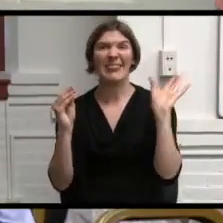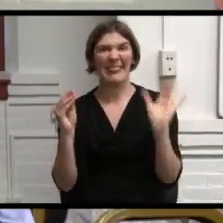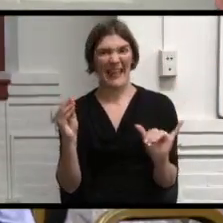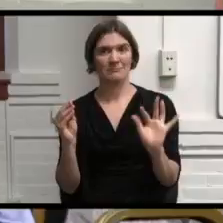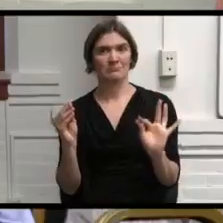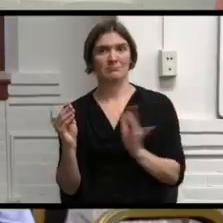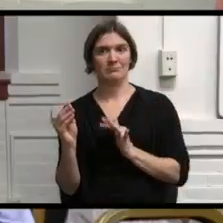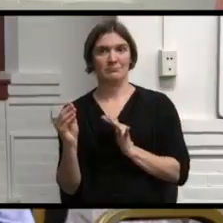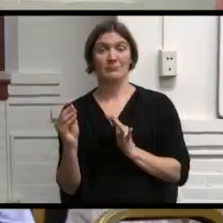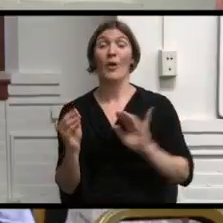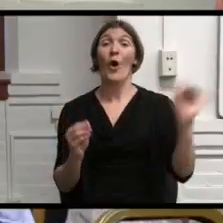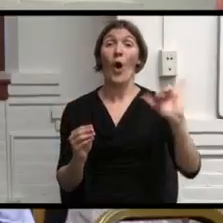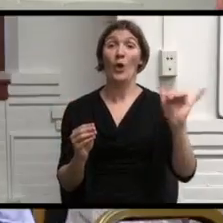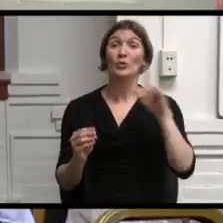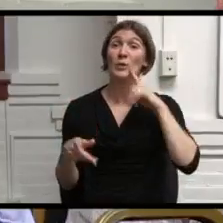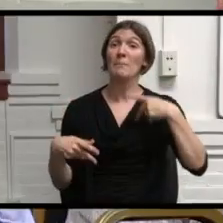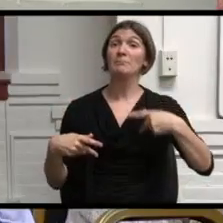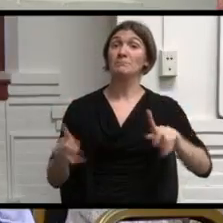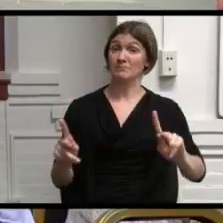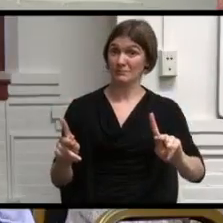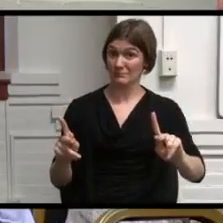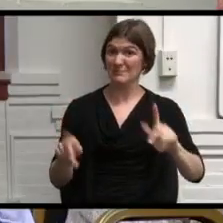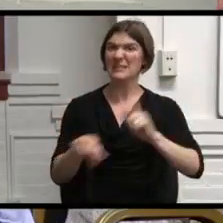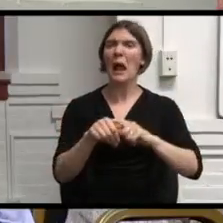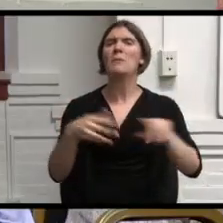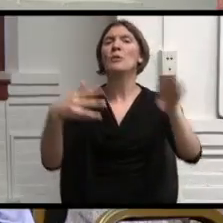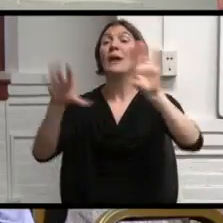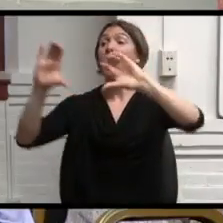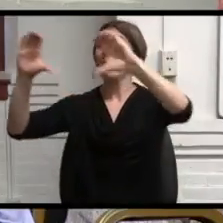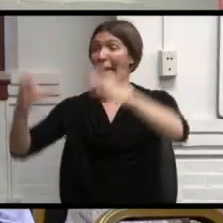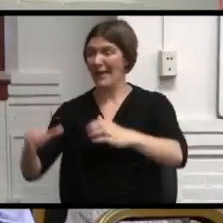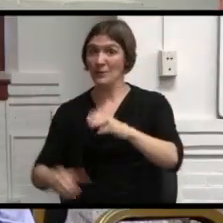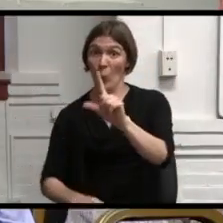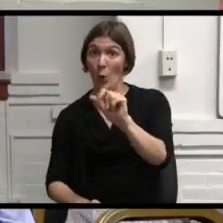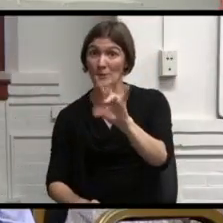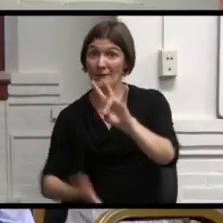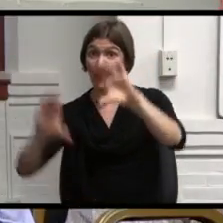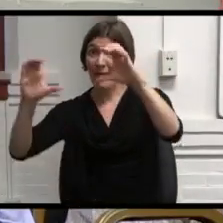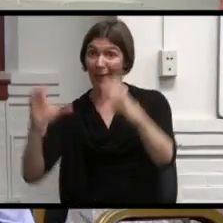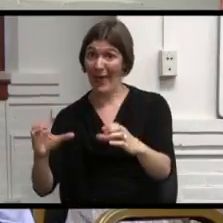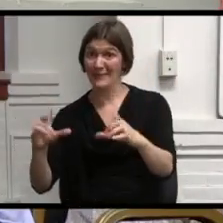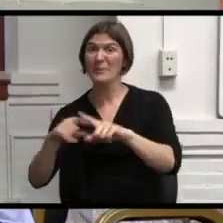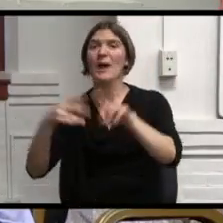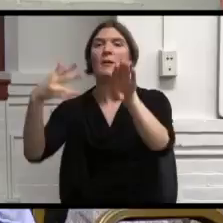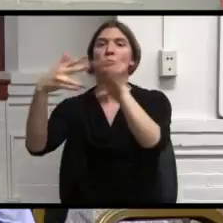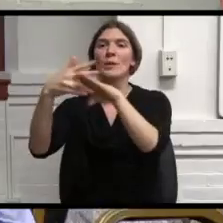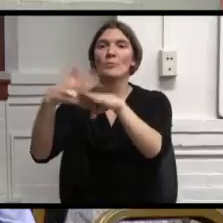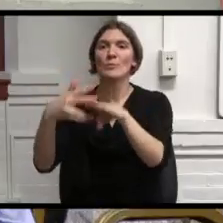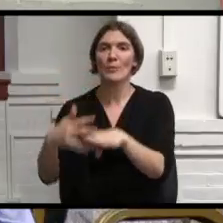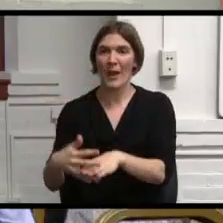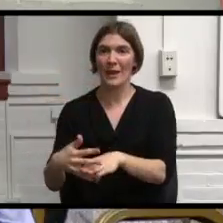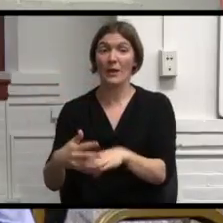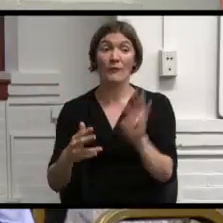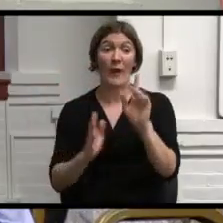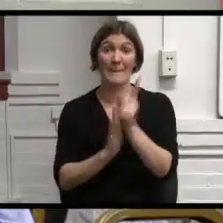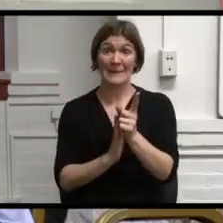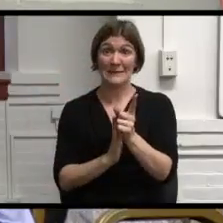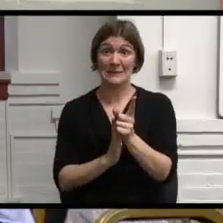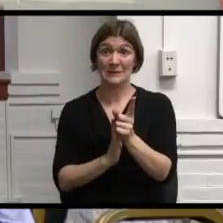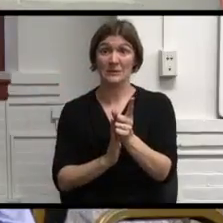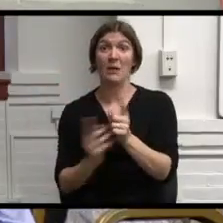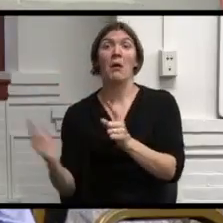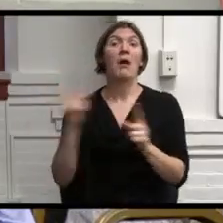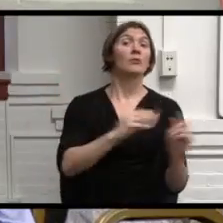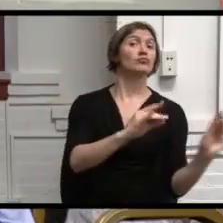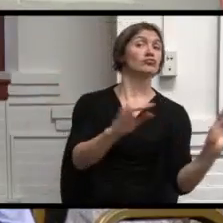addition, we allow 45 minutes between all of our classes. There's 107 classes, and people who have festival passes can take those classes. We